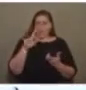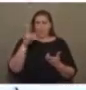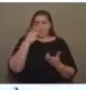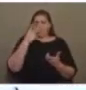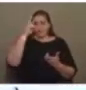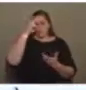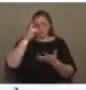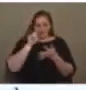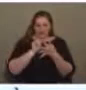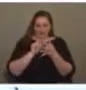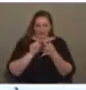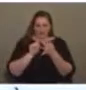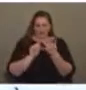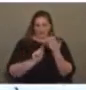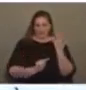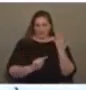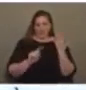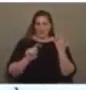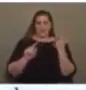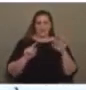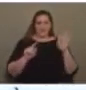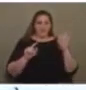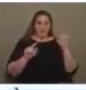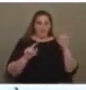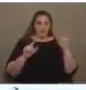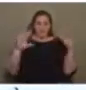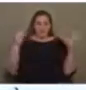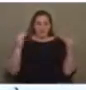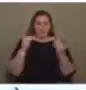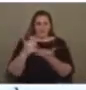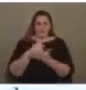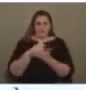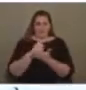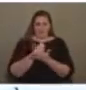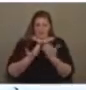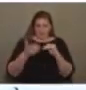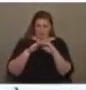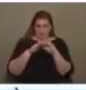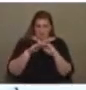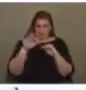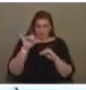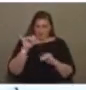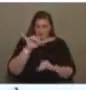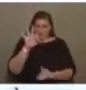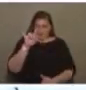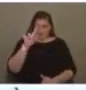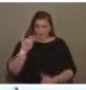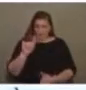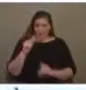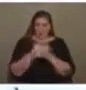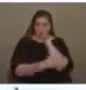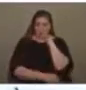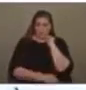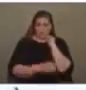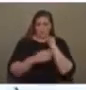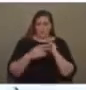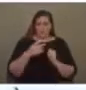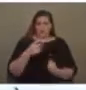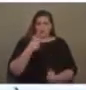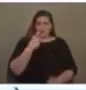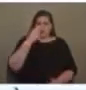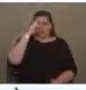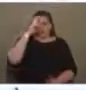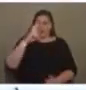all the indicators that you give to Florida, that Puerto Rico's income would go up just as Florida's, and that Puerto Rico's poverty rate would go down just as